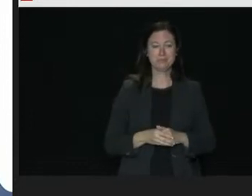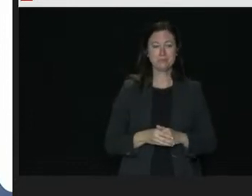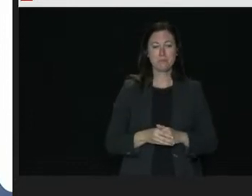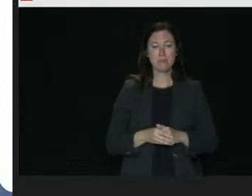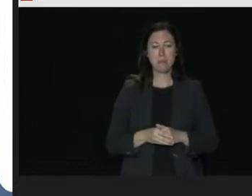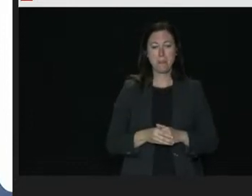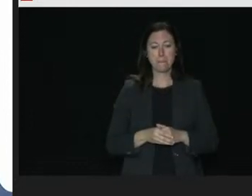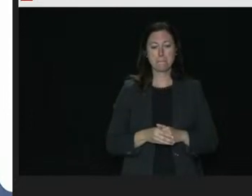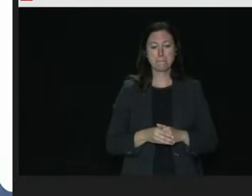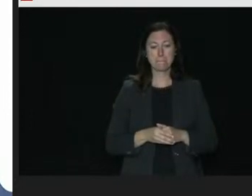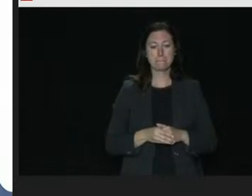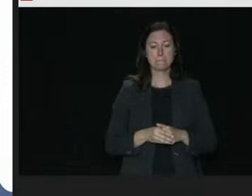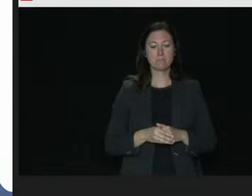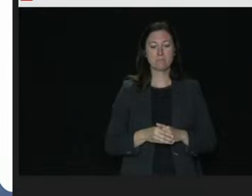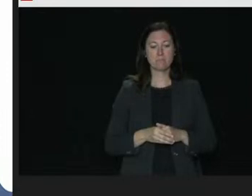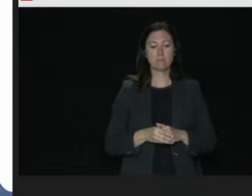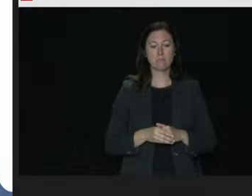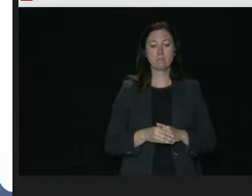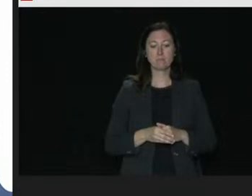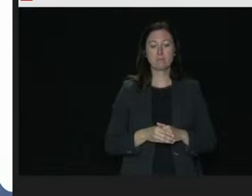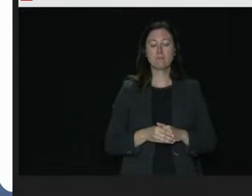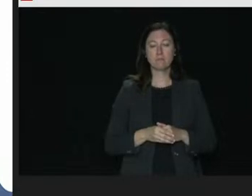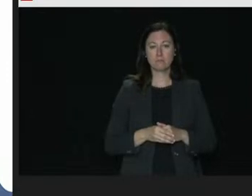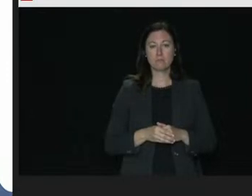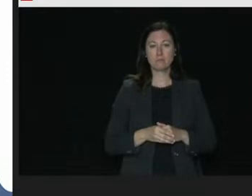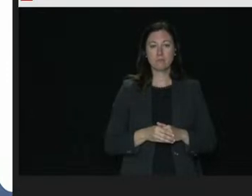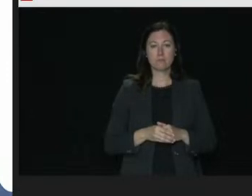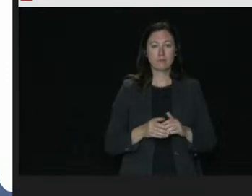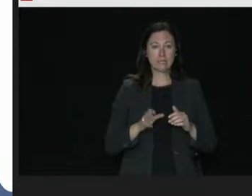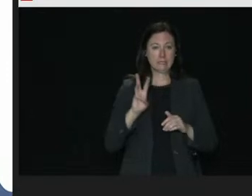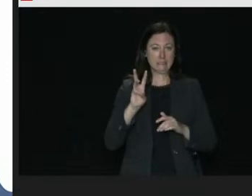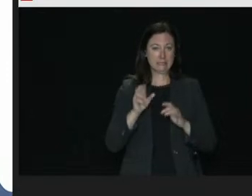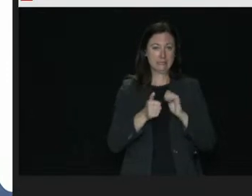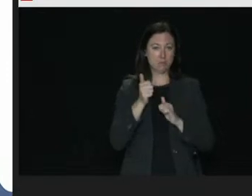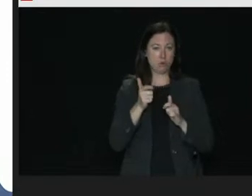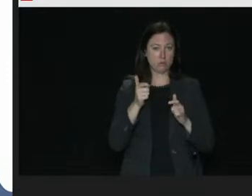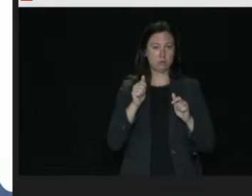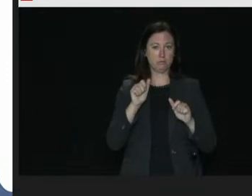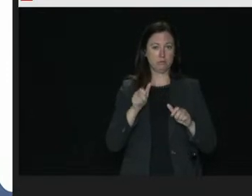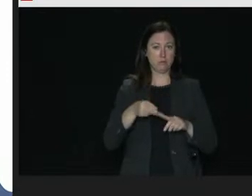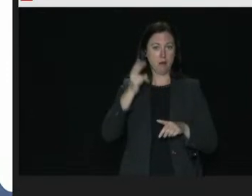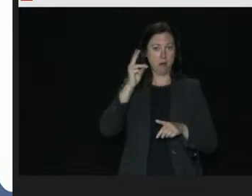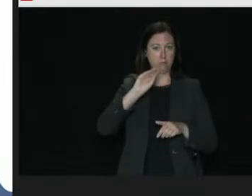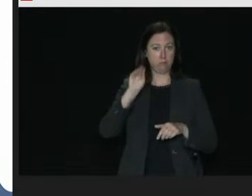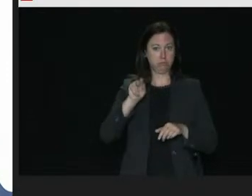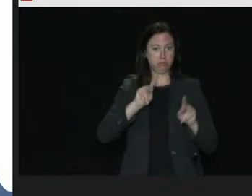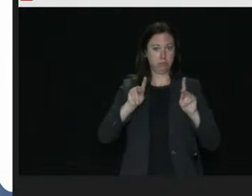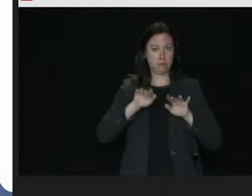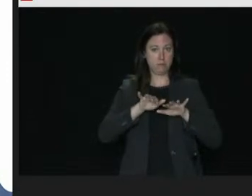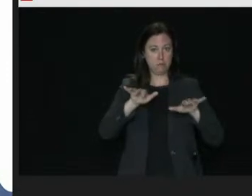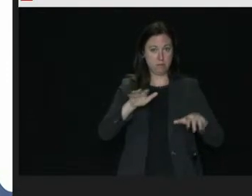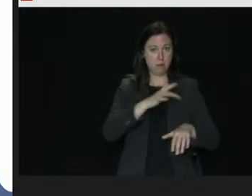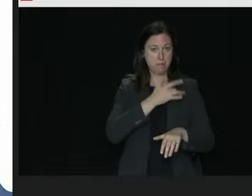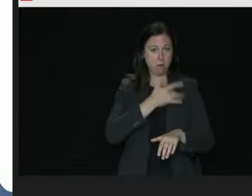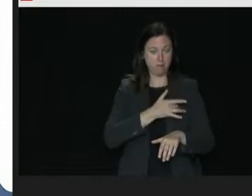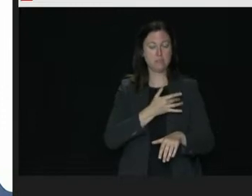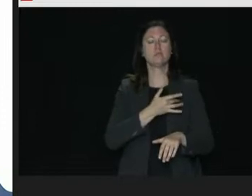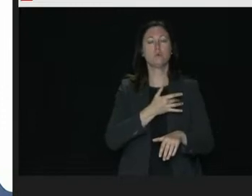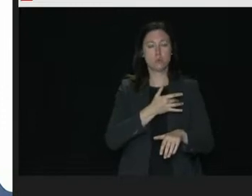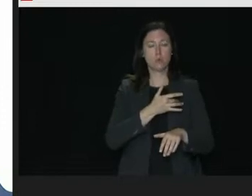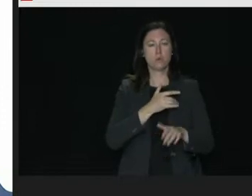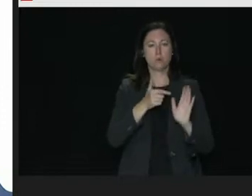The 6 most populous provinces illustrate some of the considerable variation in disease